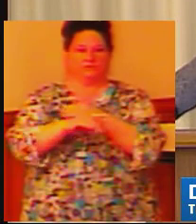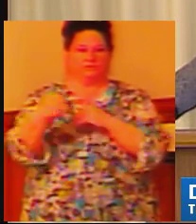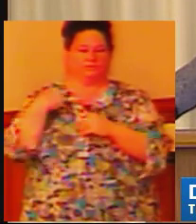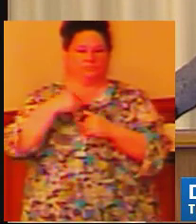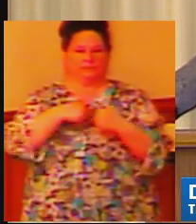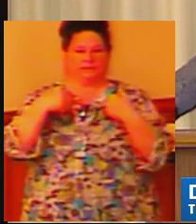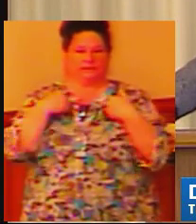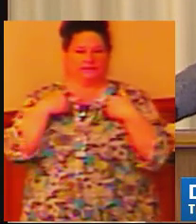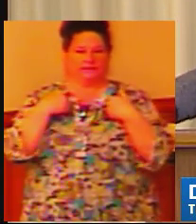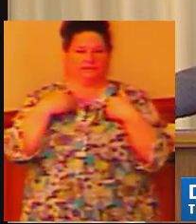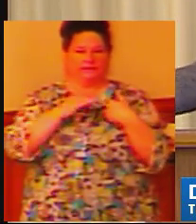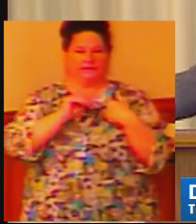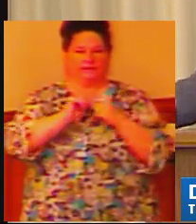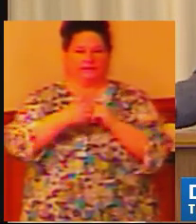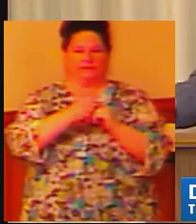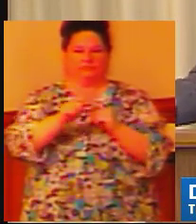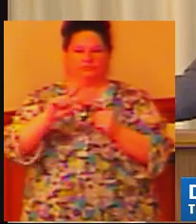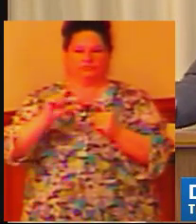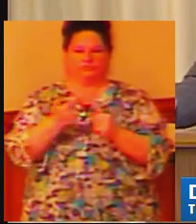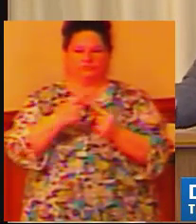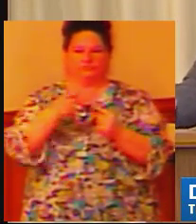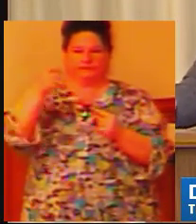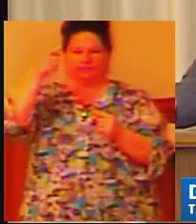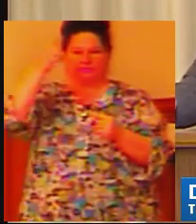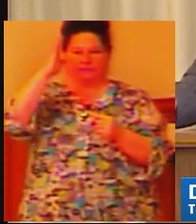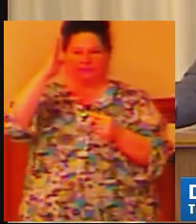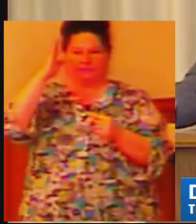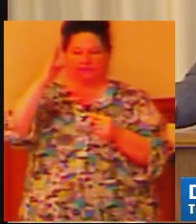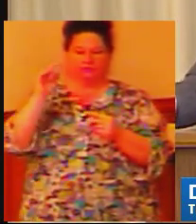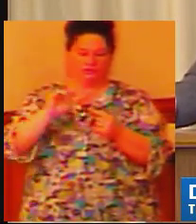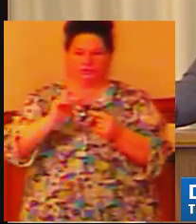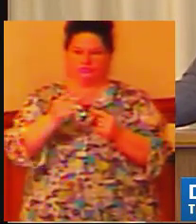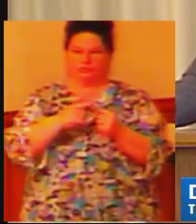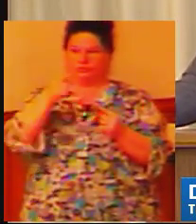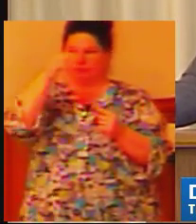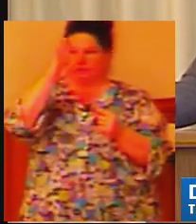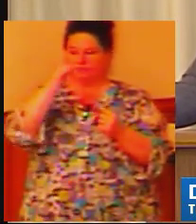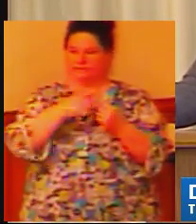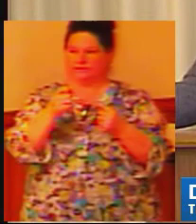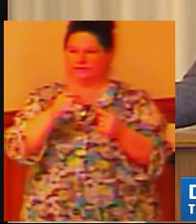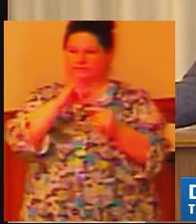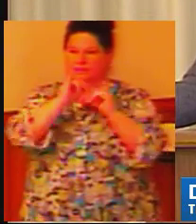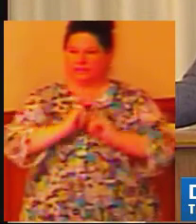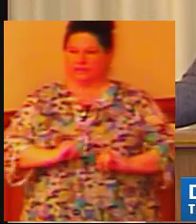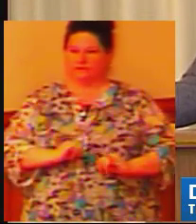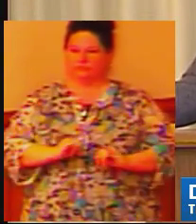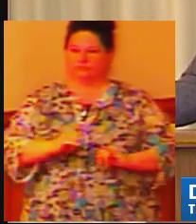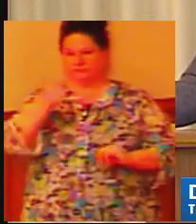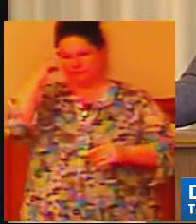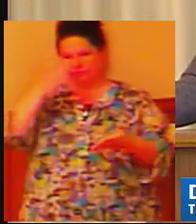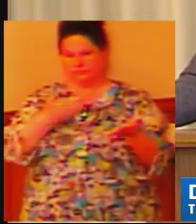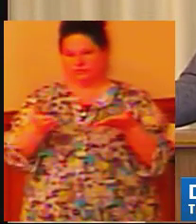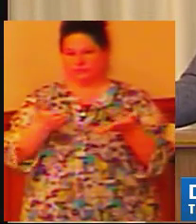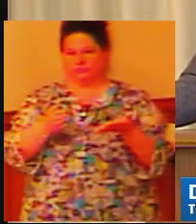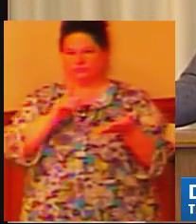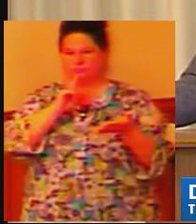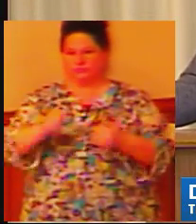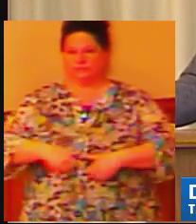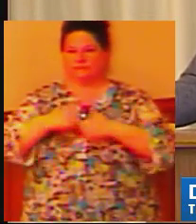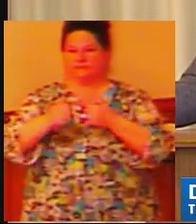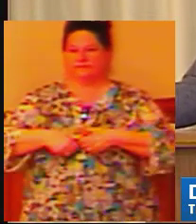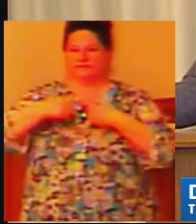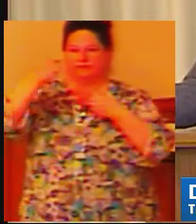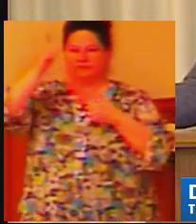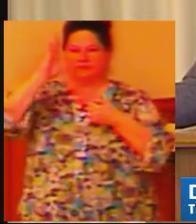and how ye turned to God from idols to serve the living and true God, and